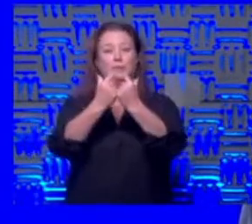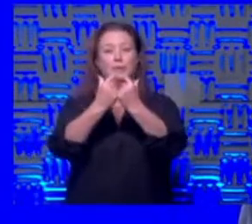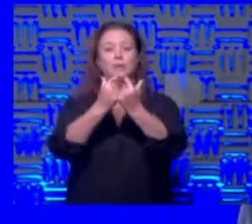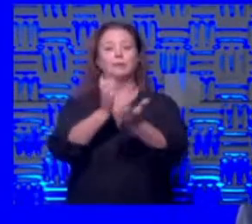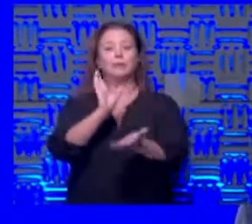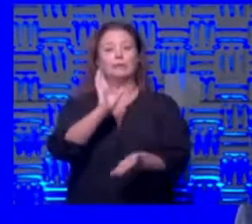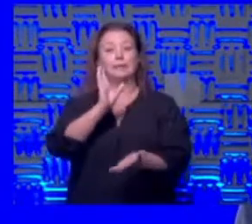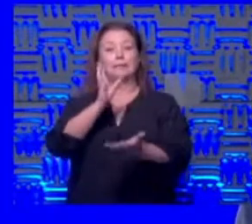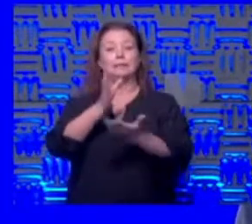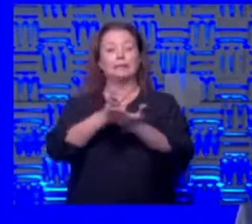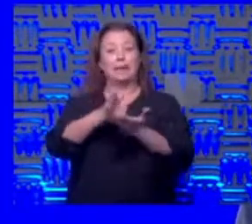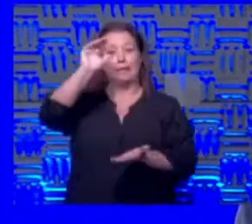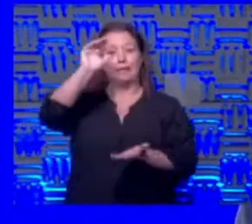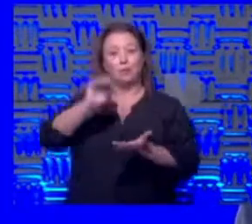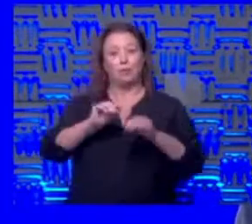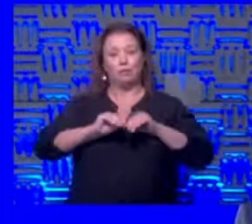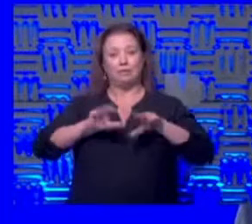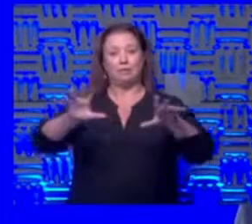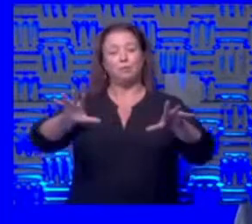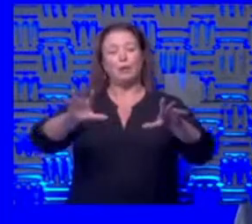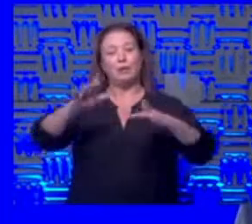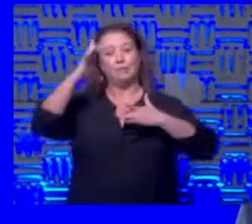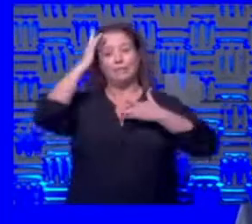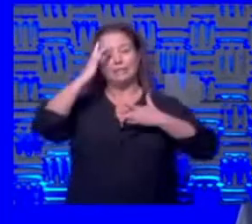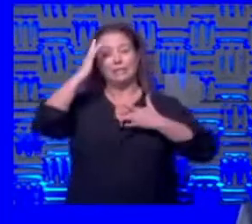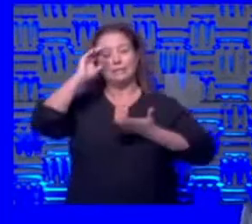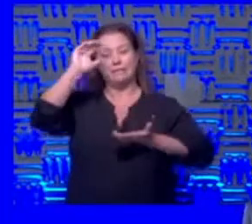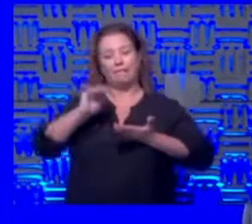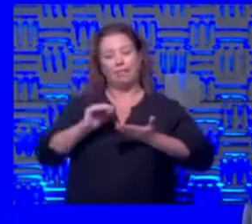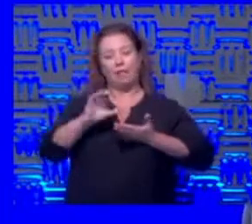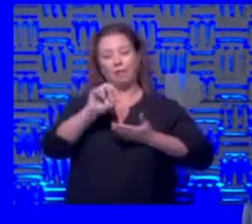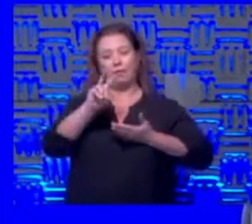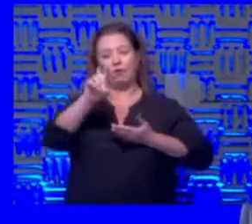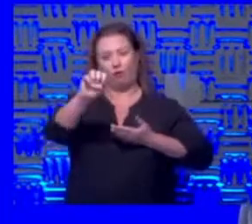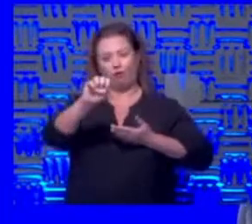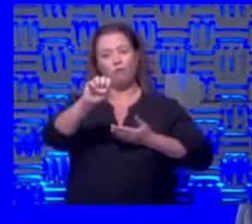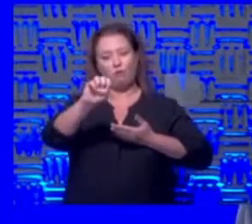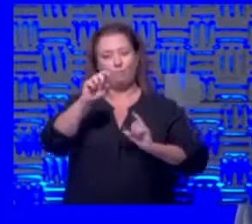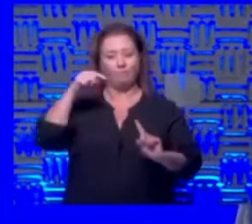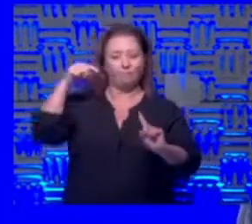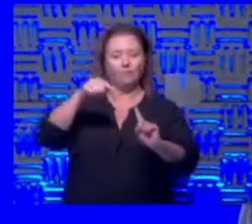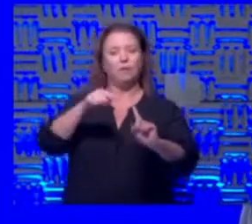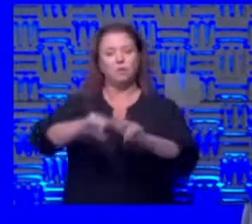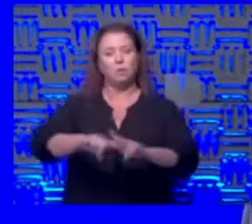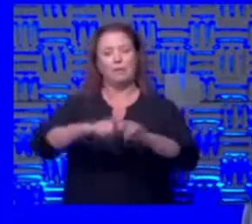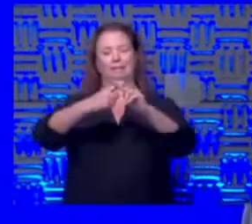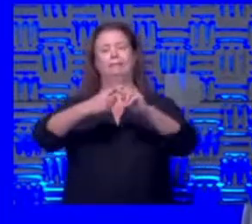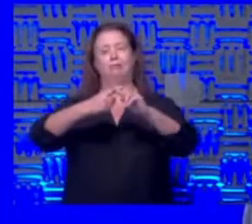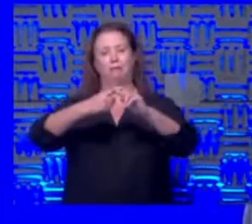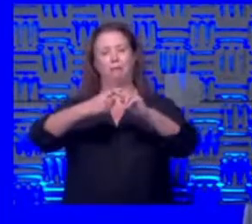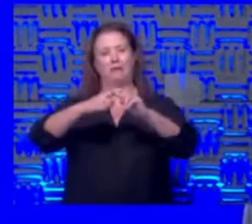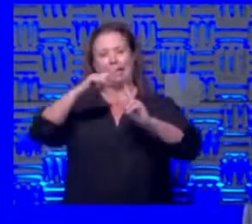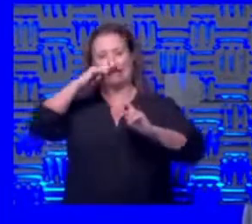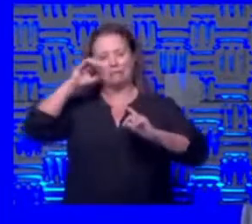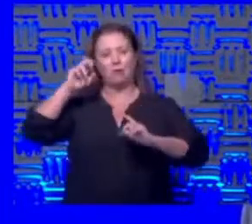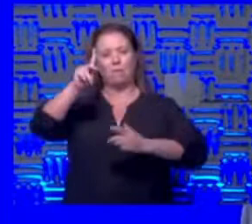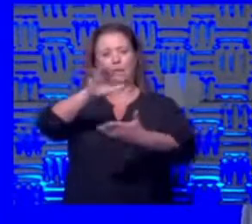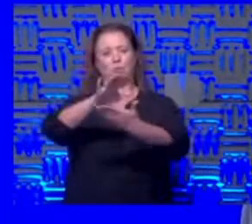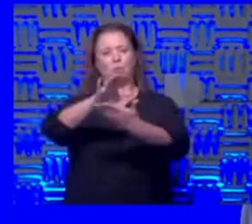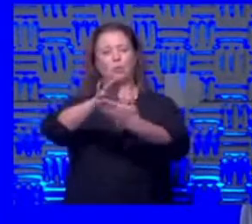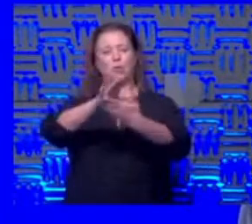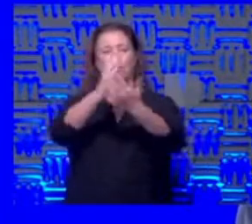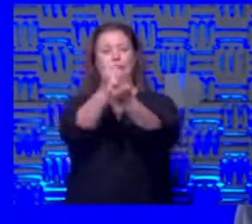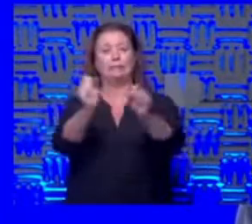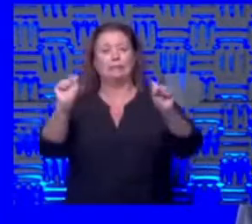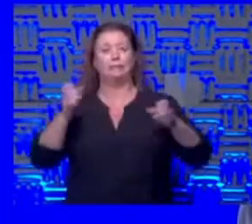stop, decrease the spread of this disease, flatten that curve or decrease it so that we can start to get our kids back to school in a